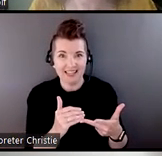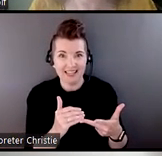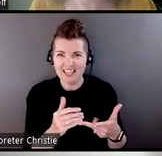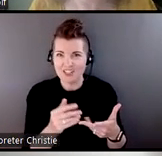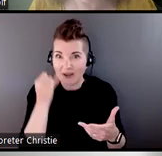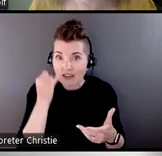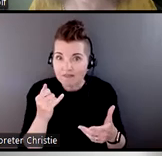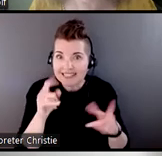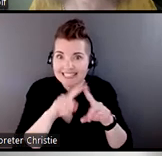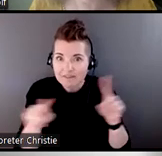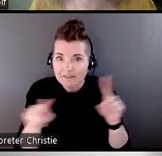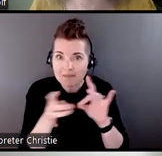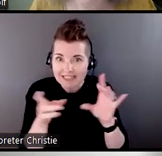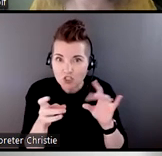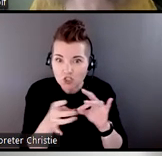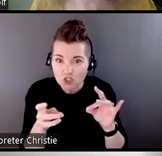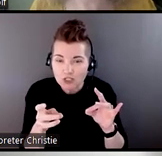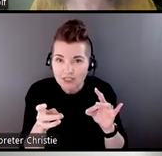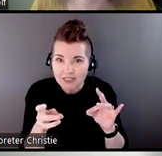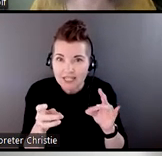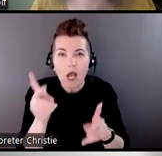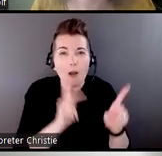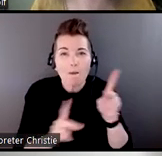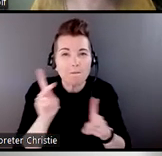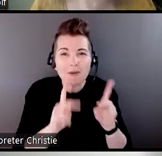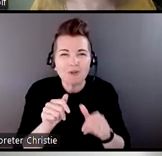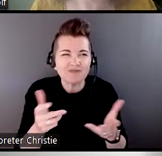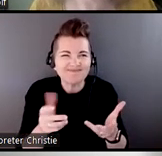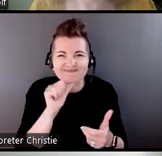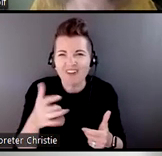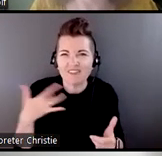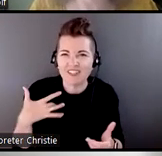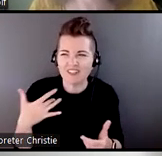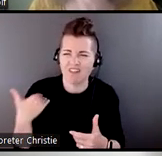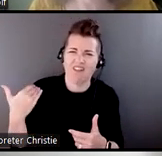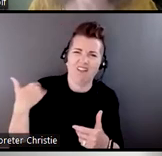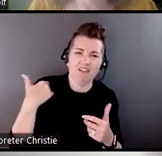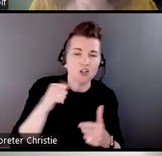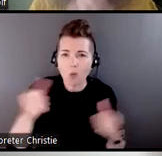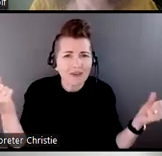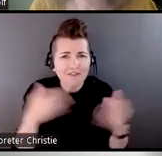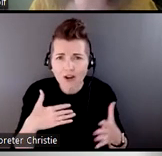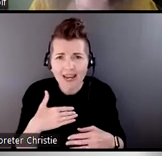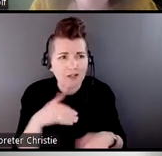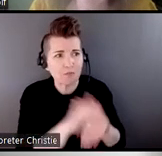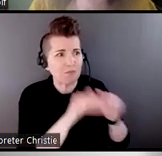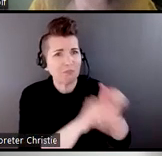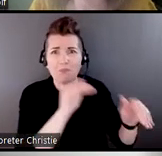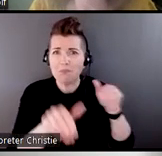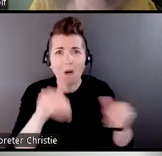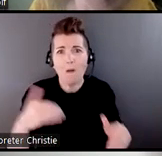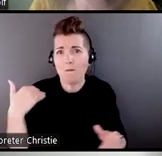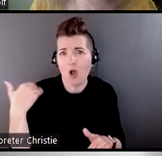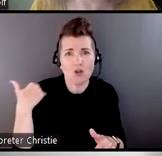repetitive. I hope that makes sense. Don't be afraid of bothering people. The opposite is